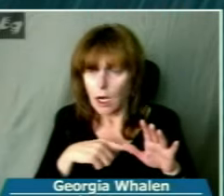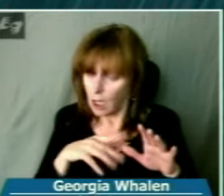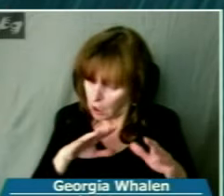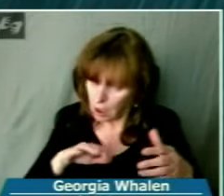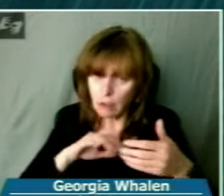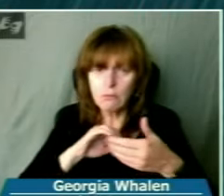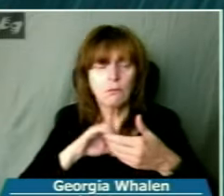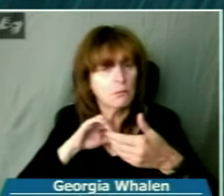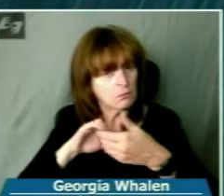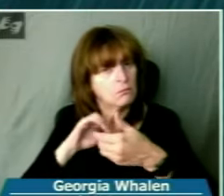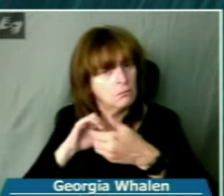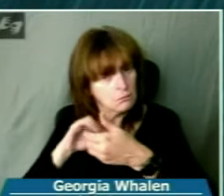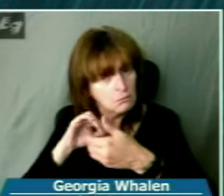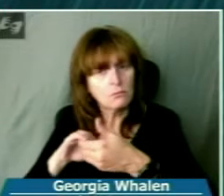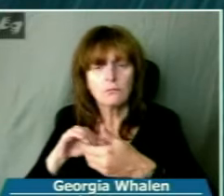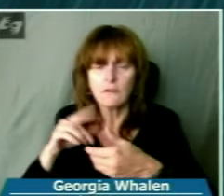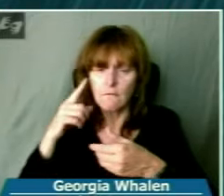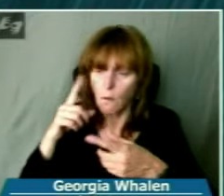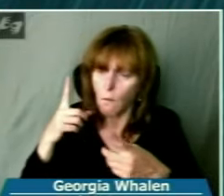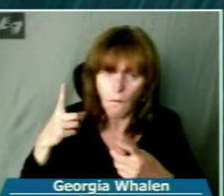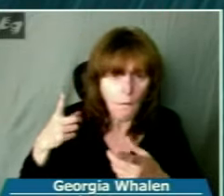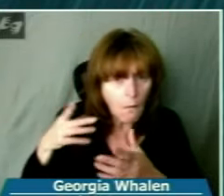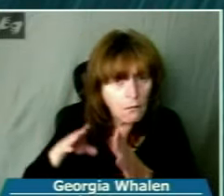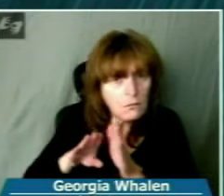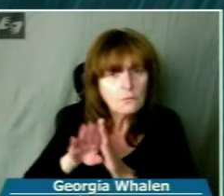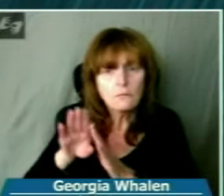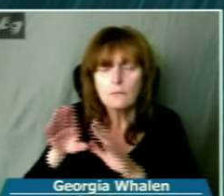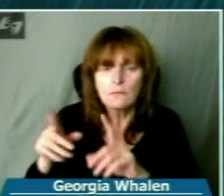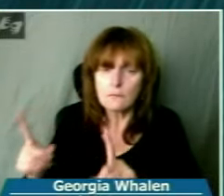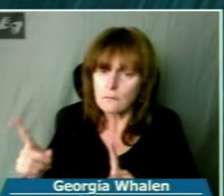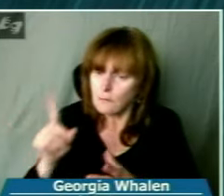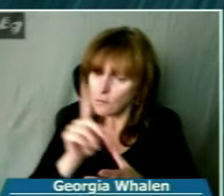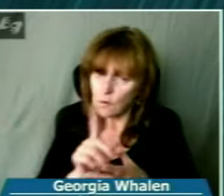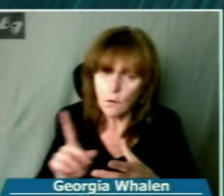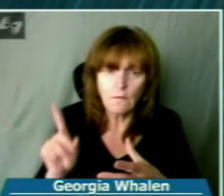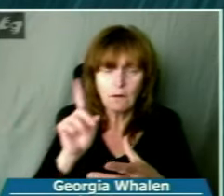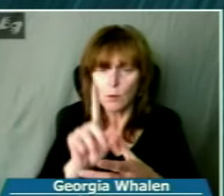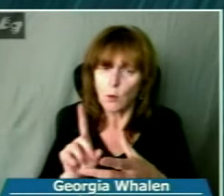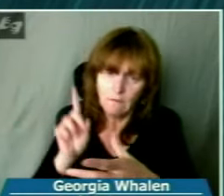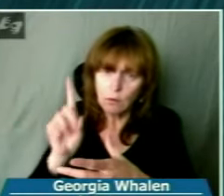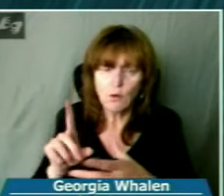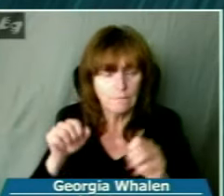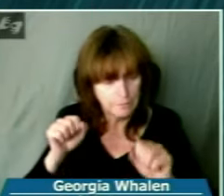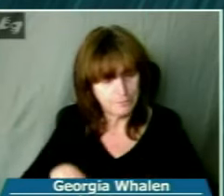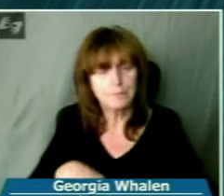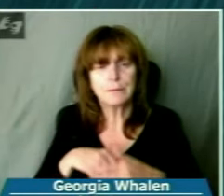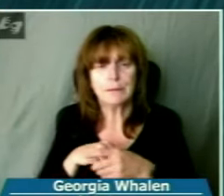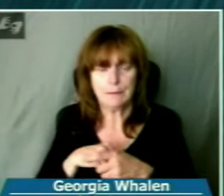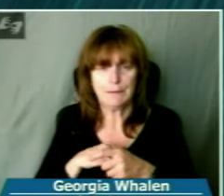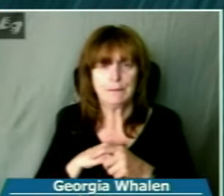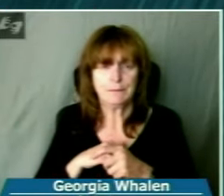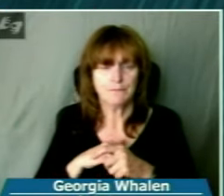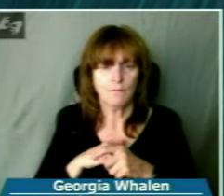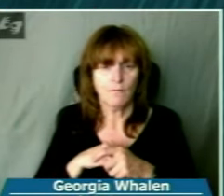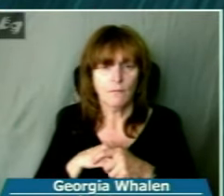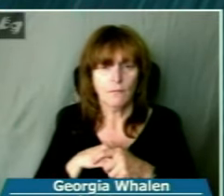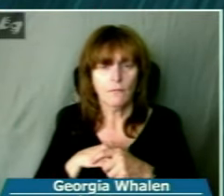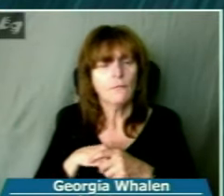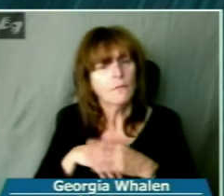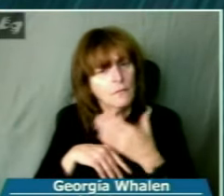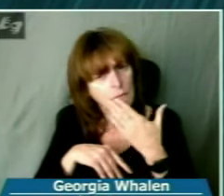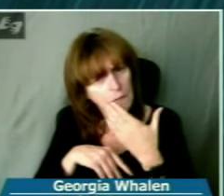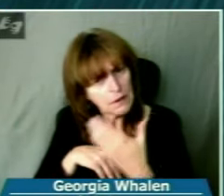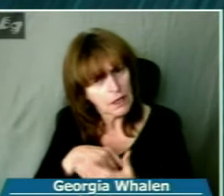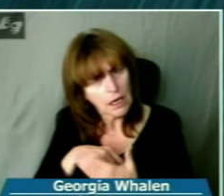most successful outcome for folks. Wonderful. Thank you very much for that update. Brother Richard, we're going to swing back over to you now.